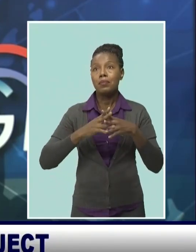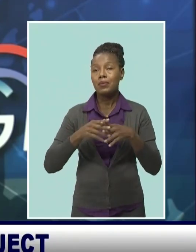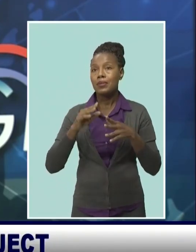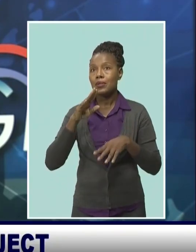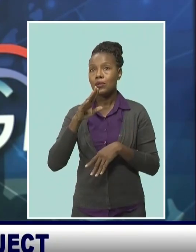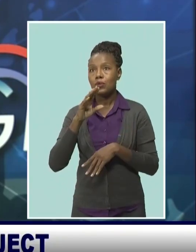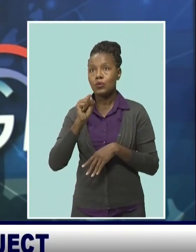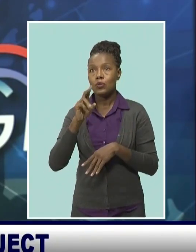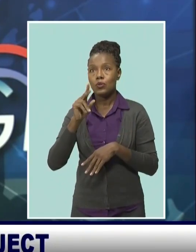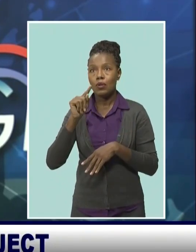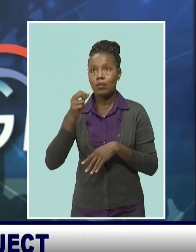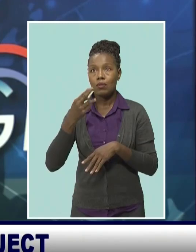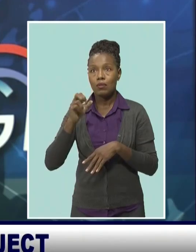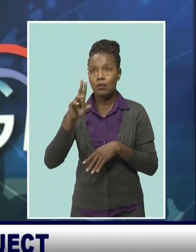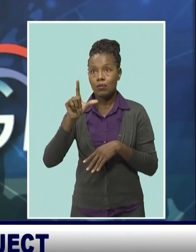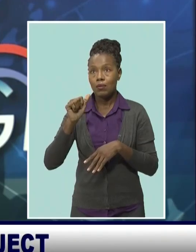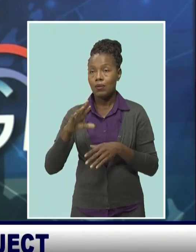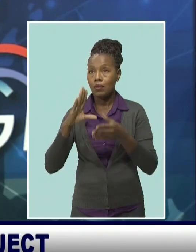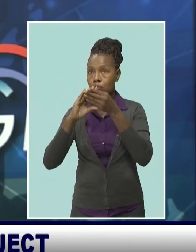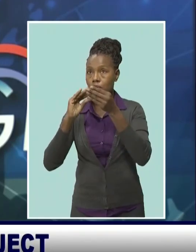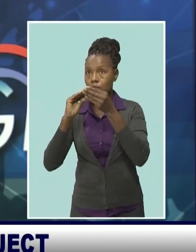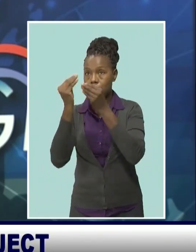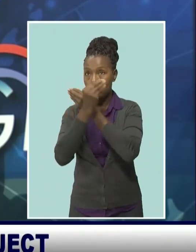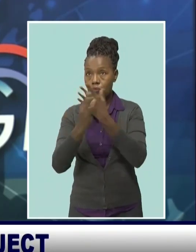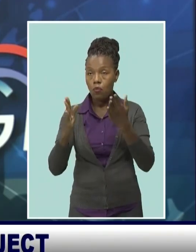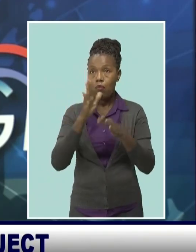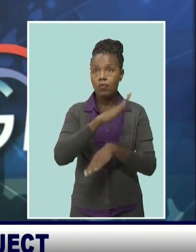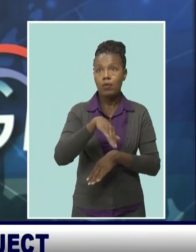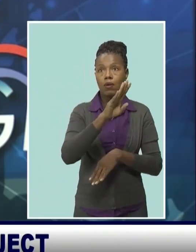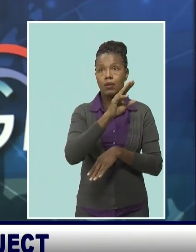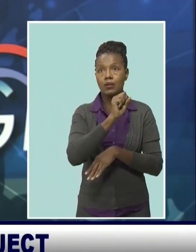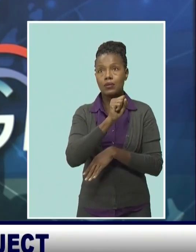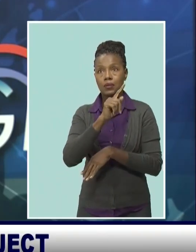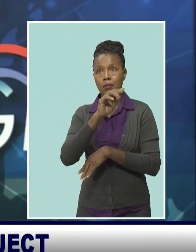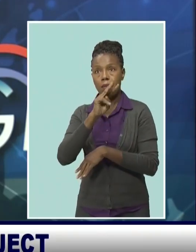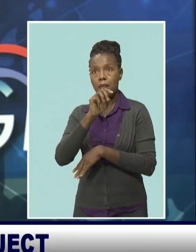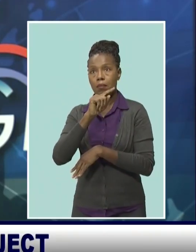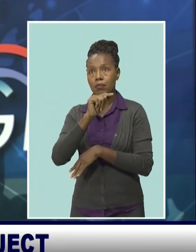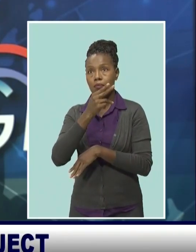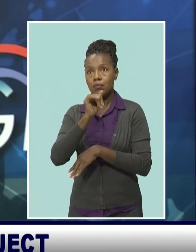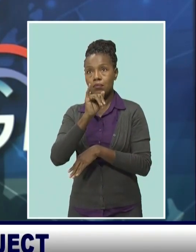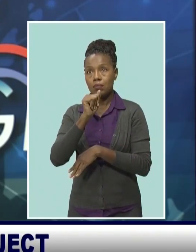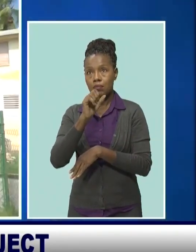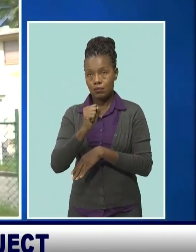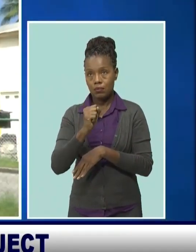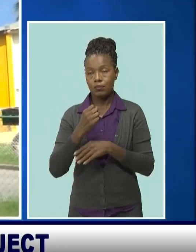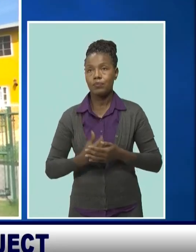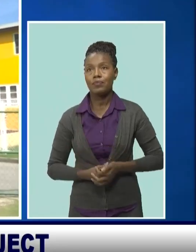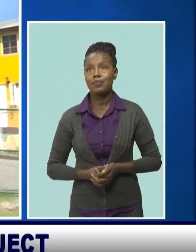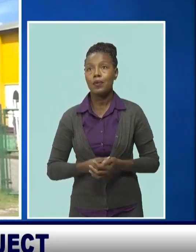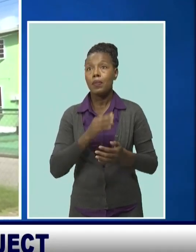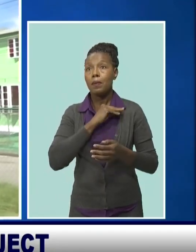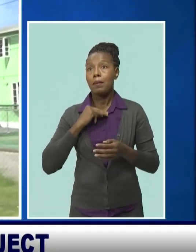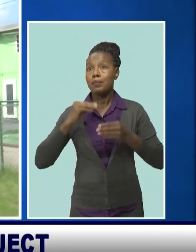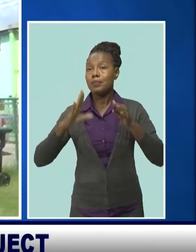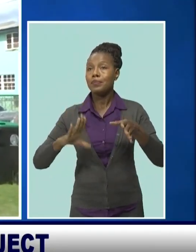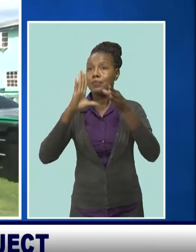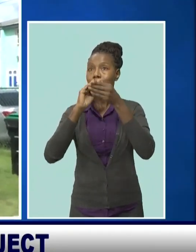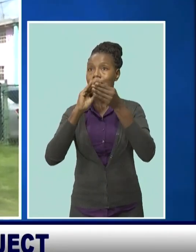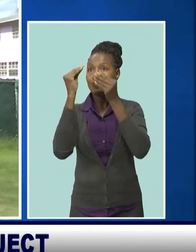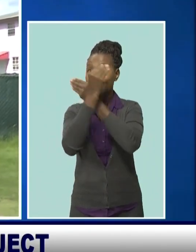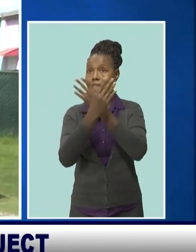a tour of a national housing estate at Pleasant Hall, St. Matthias today. The minister made the disclosure in the